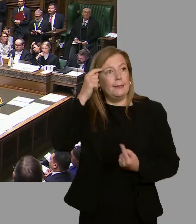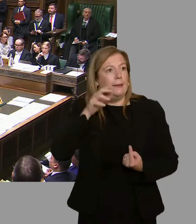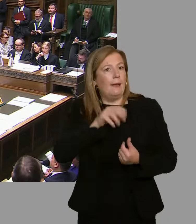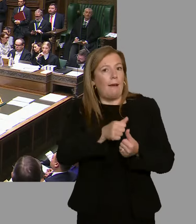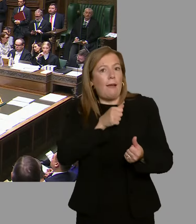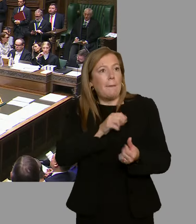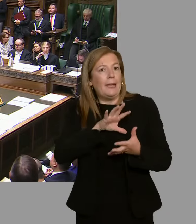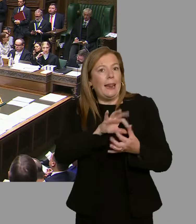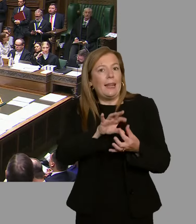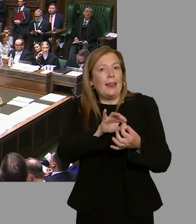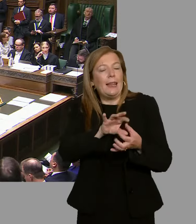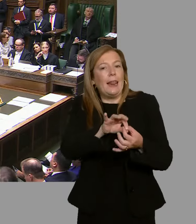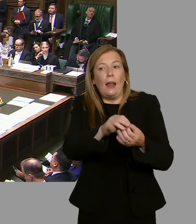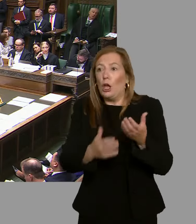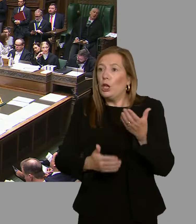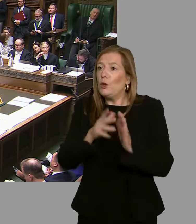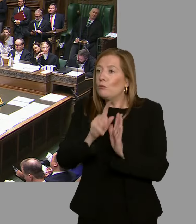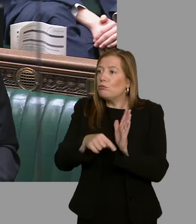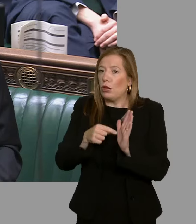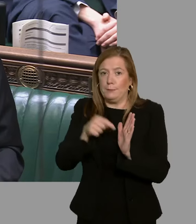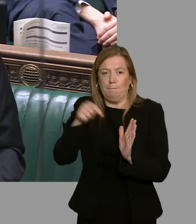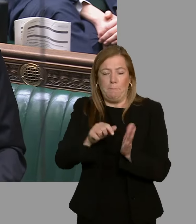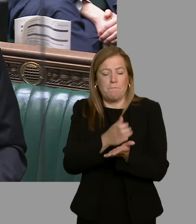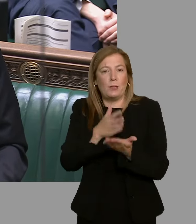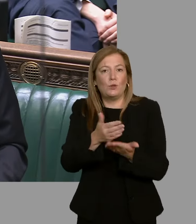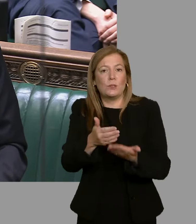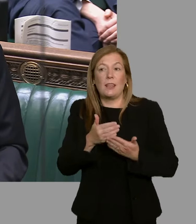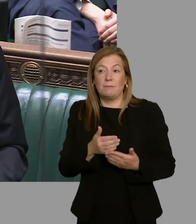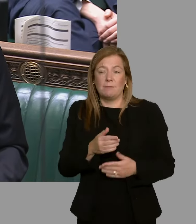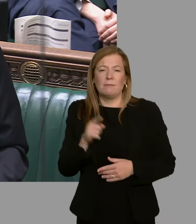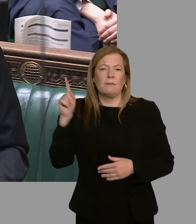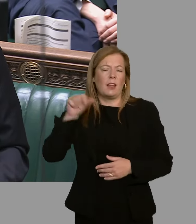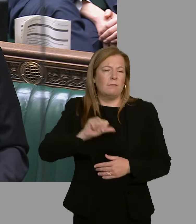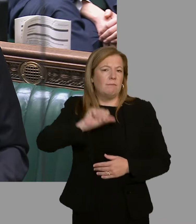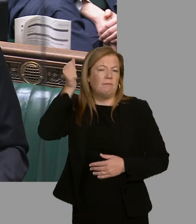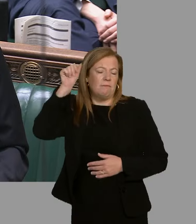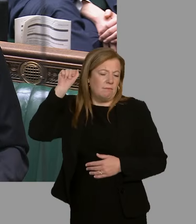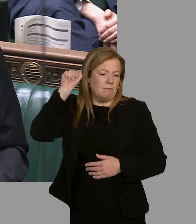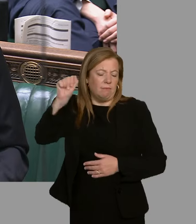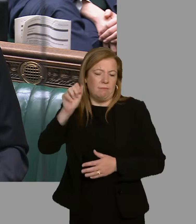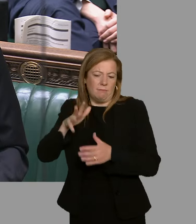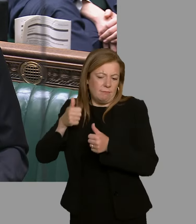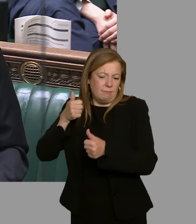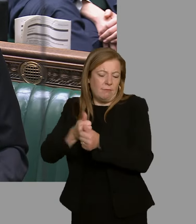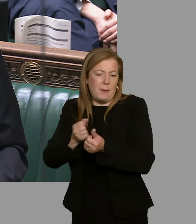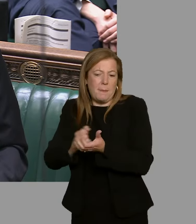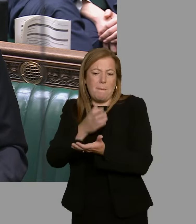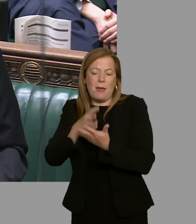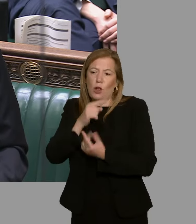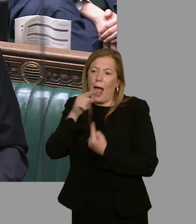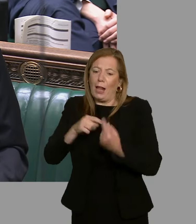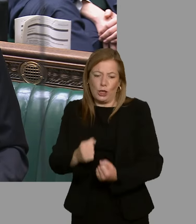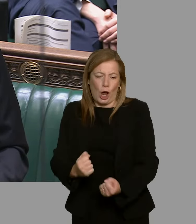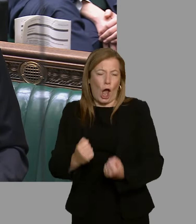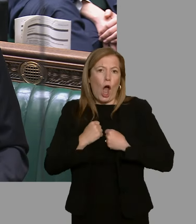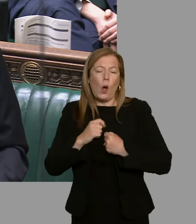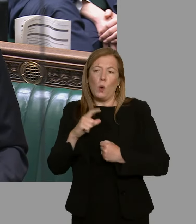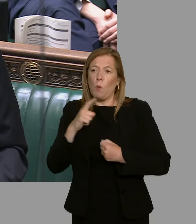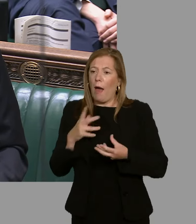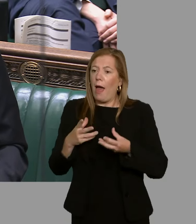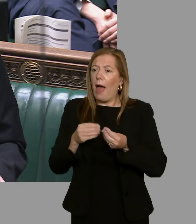Mr. Speaker, she's a superb champion for energy security, driving down bills and the good secure jobs that renewables